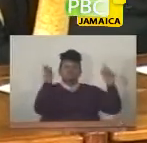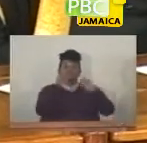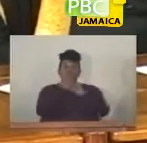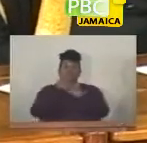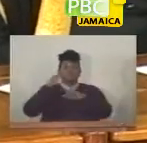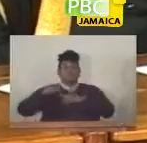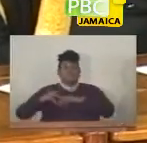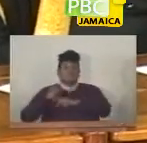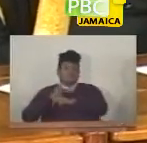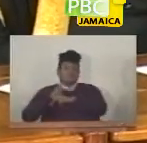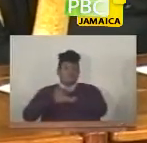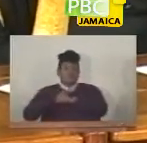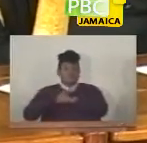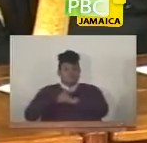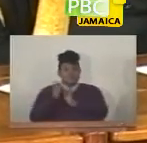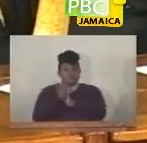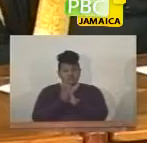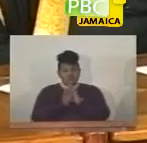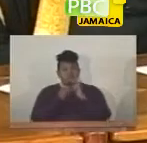and Protection Act,